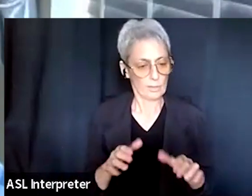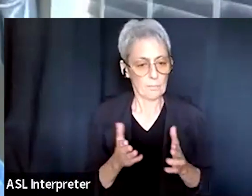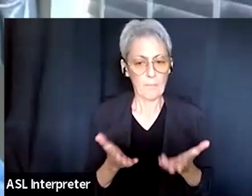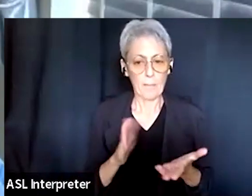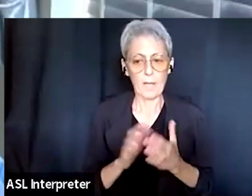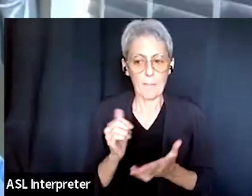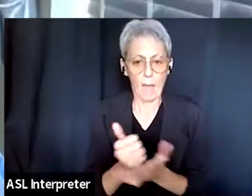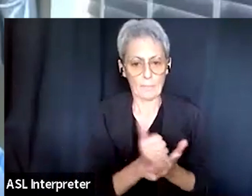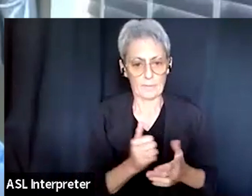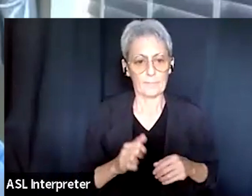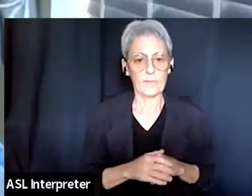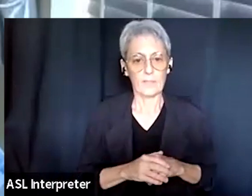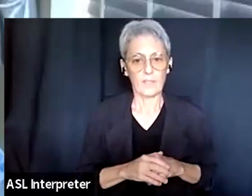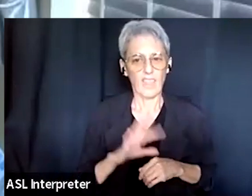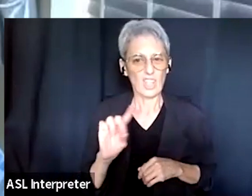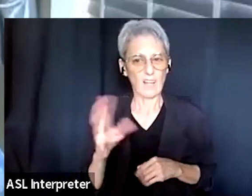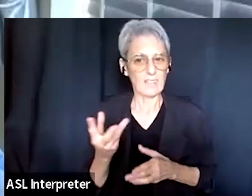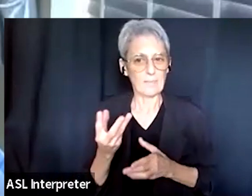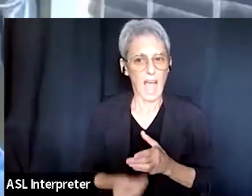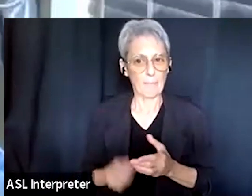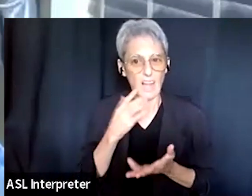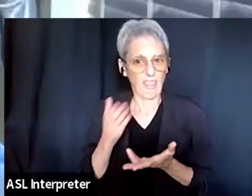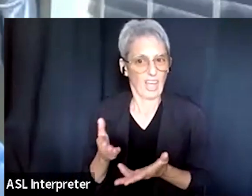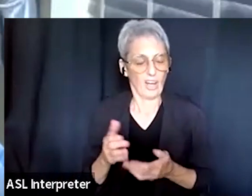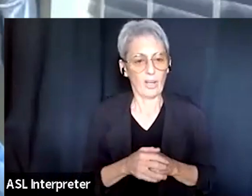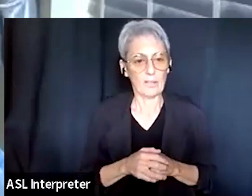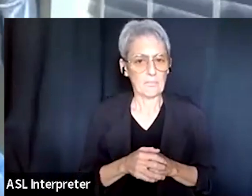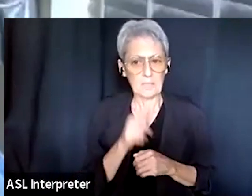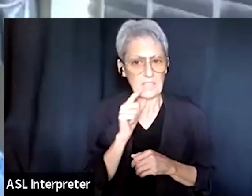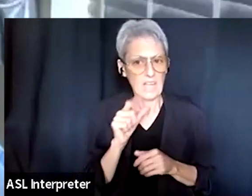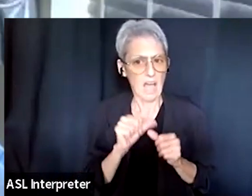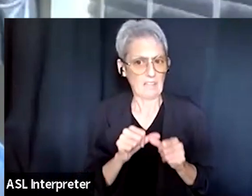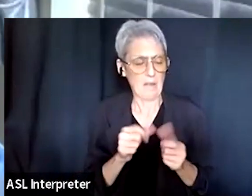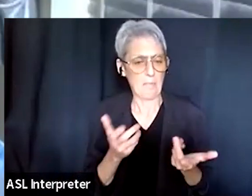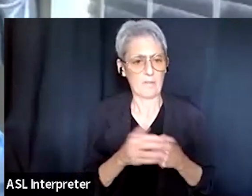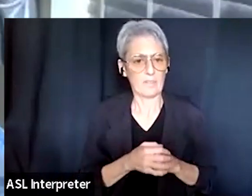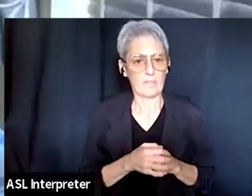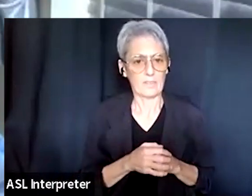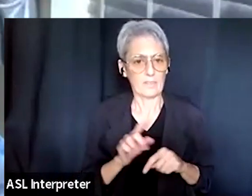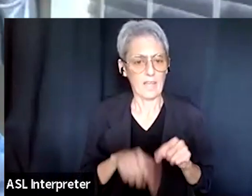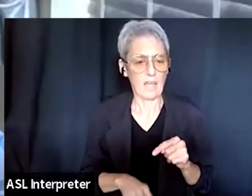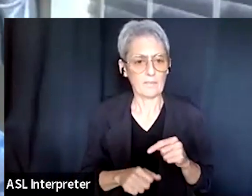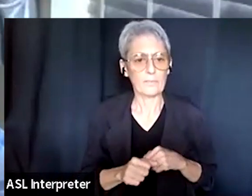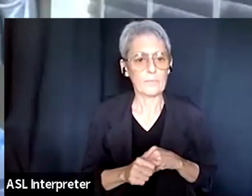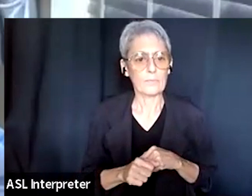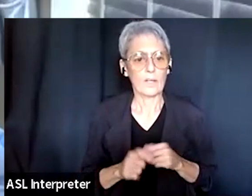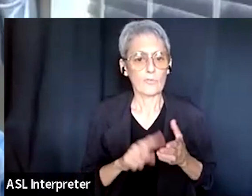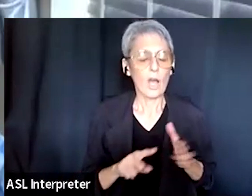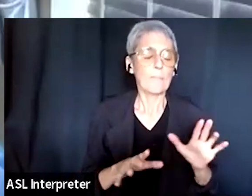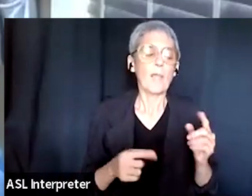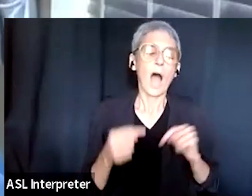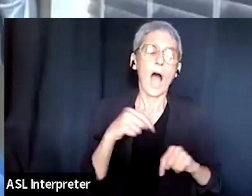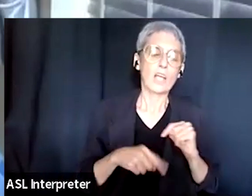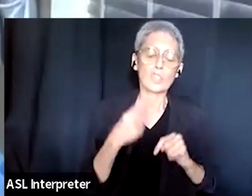absent. And for me, that's just, it's not tenable. And we know from the research, I should say, by the way, this isn't only